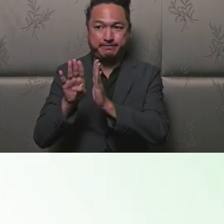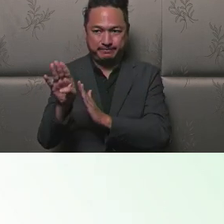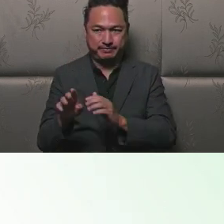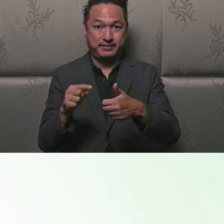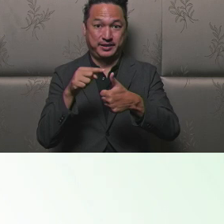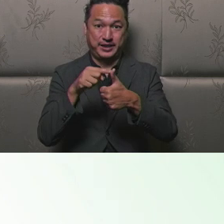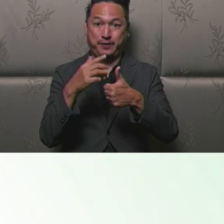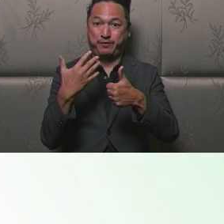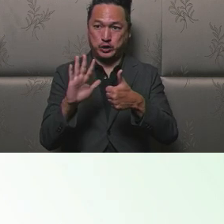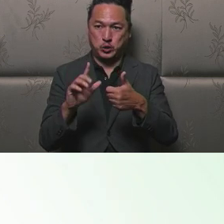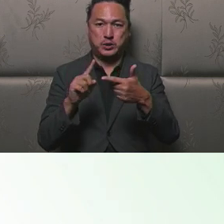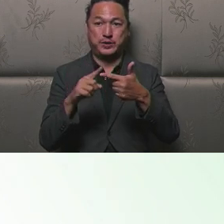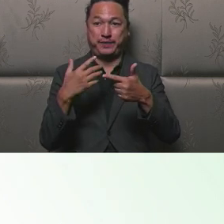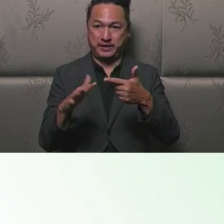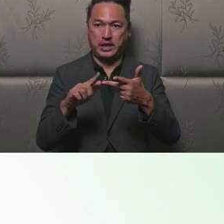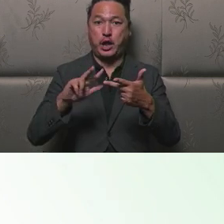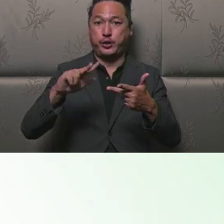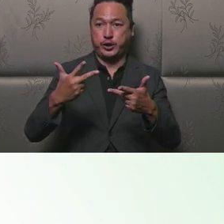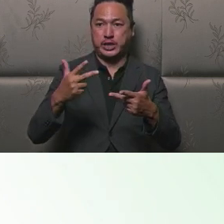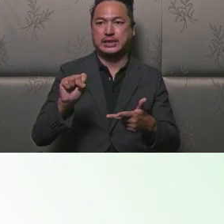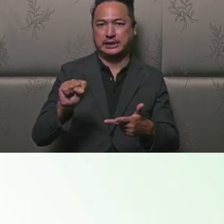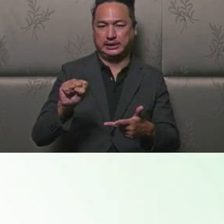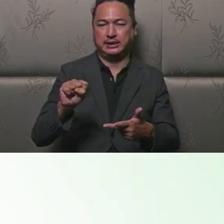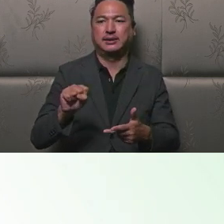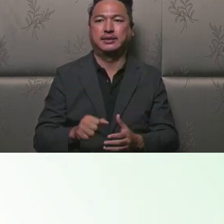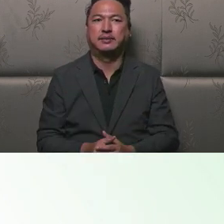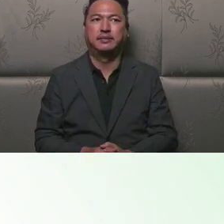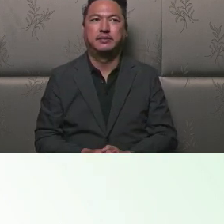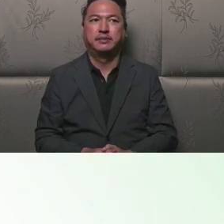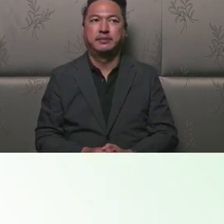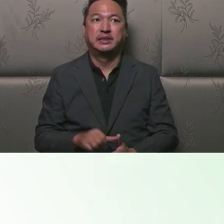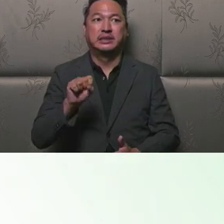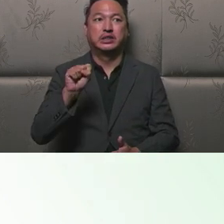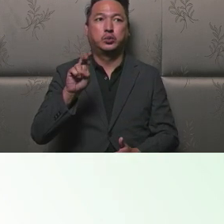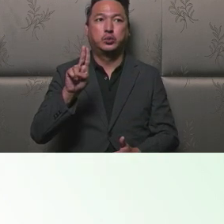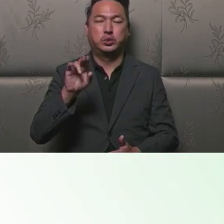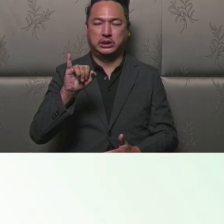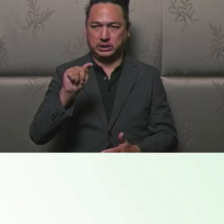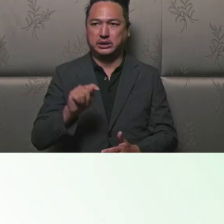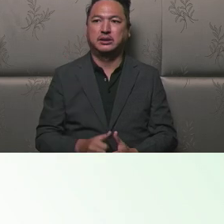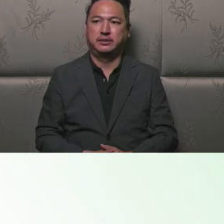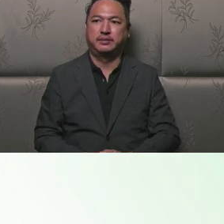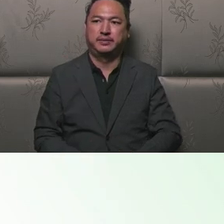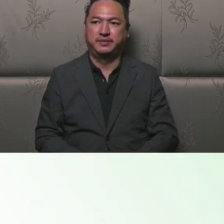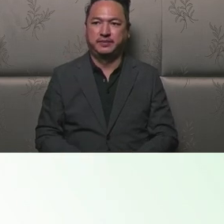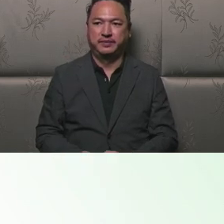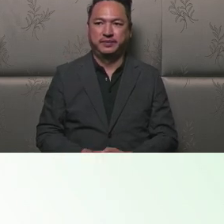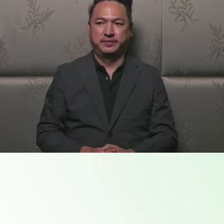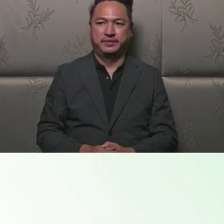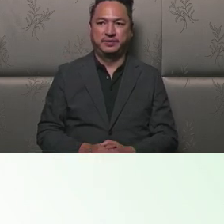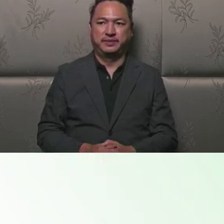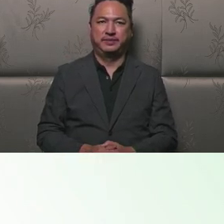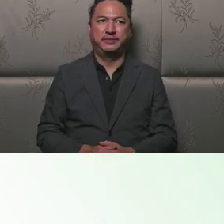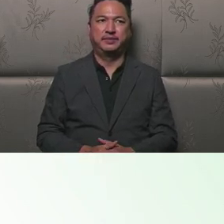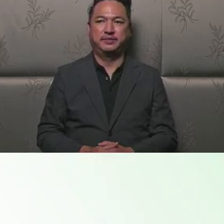through tasks and thoughts with the objective and competencies. Okay? Number 4 is to include.